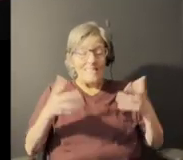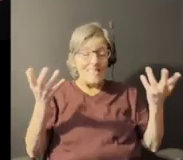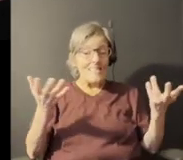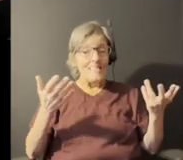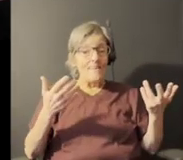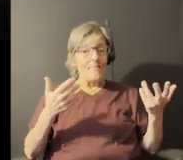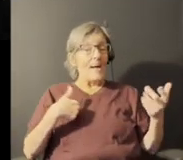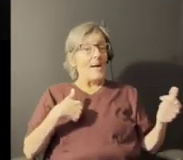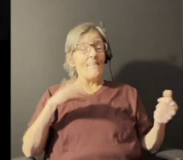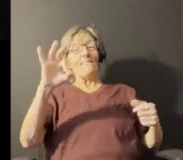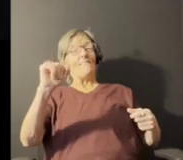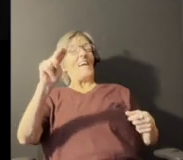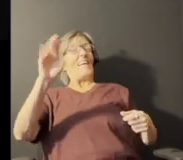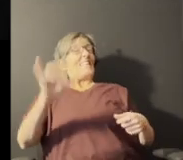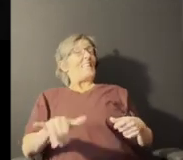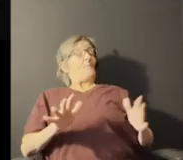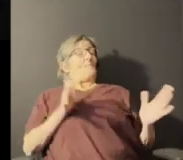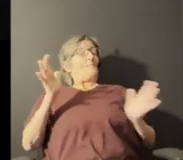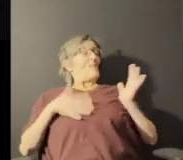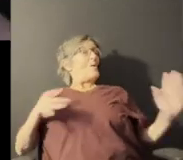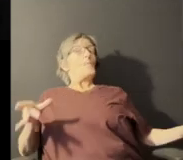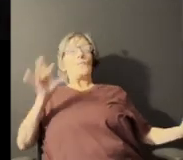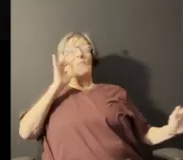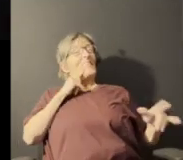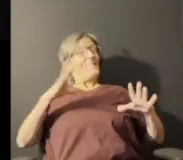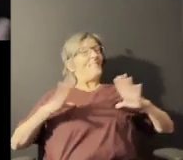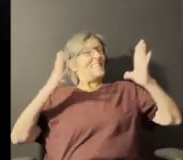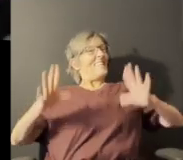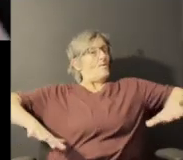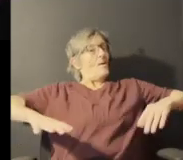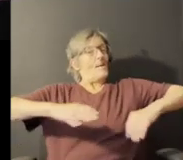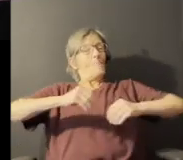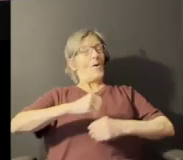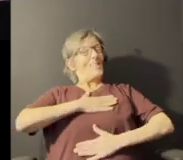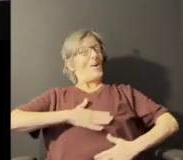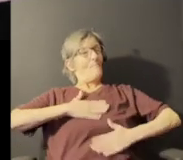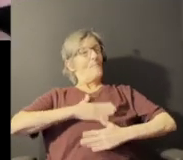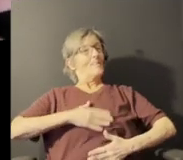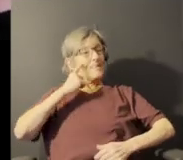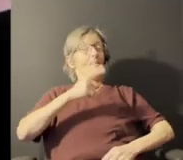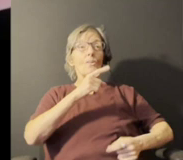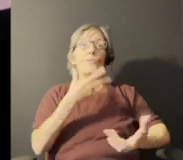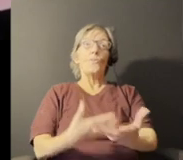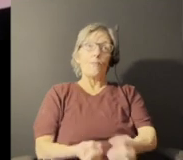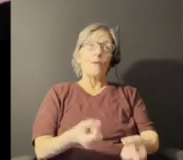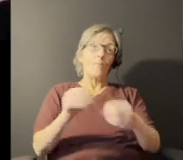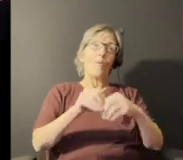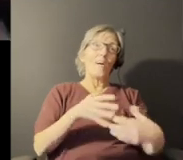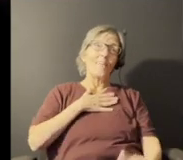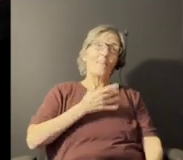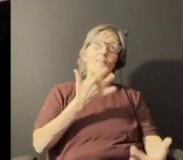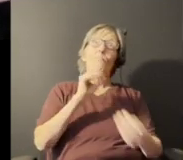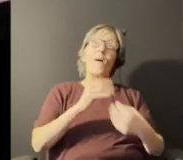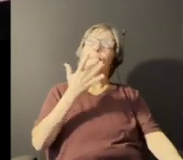have fancy drinkware. And so, you know, why not spruce it up and make it a little more yummy? Because trust me, you want to make it a little more